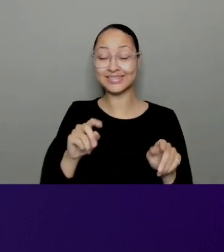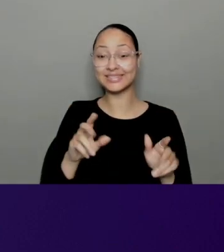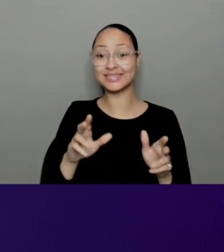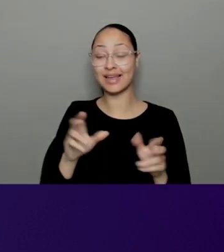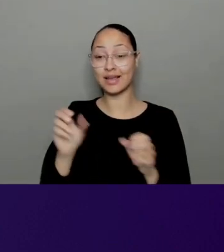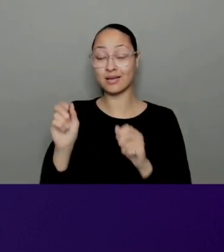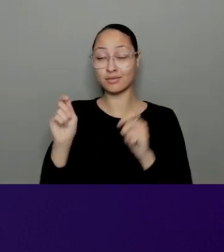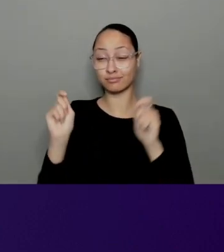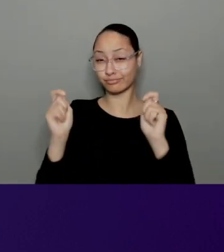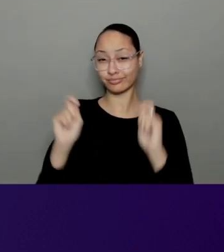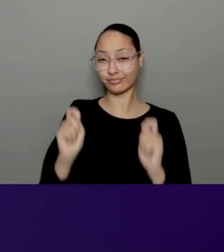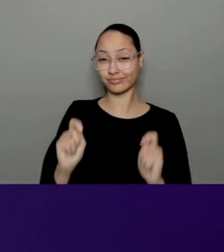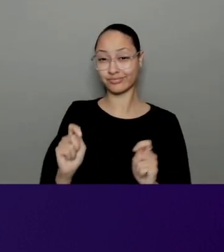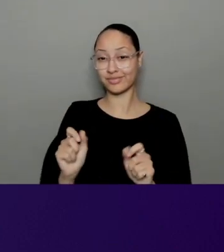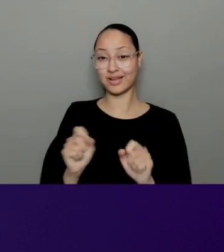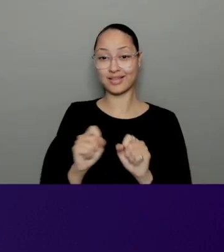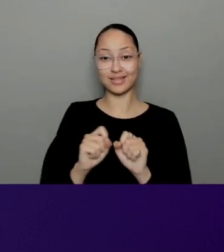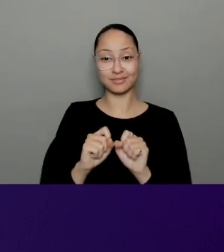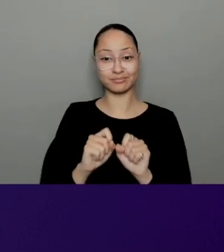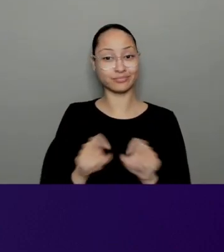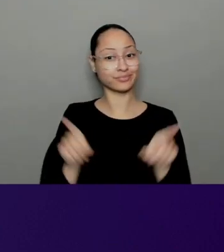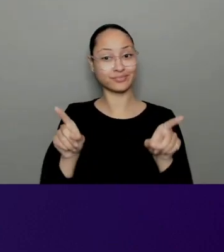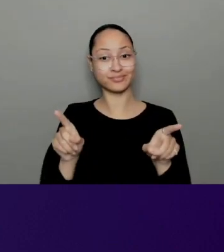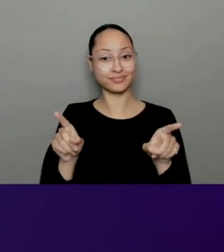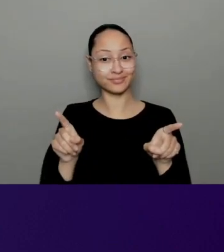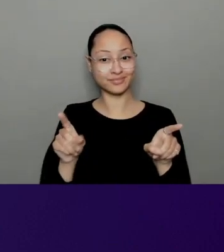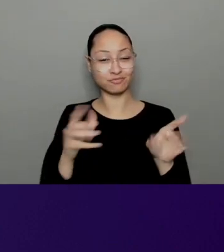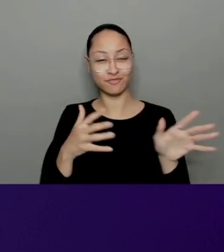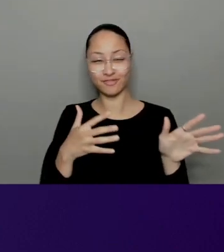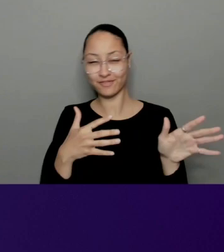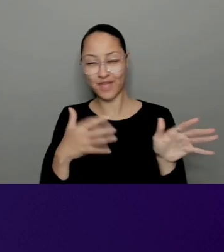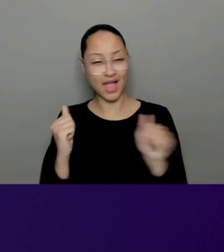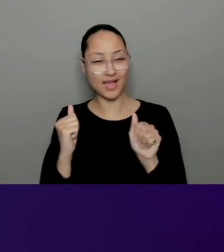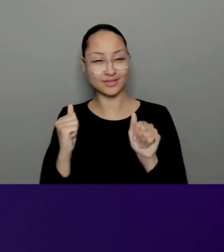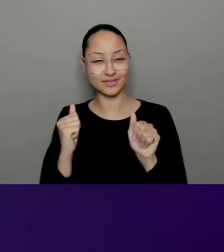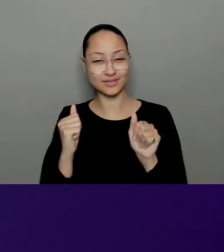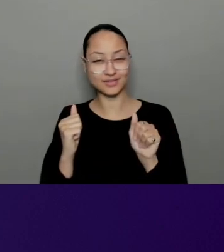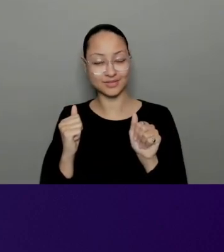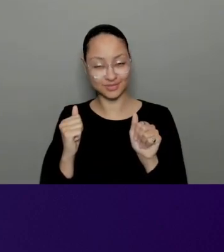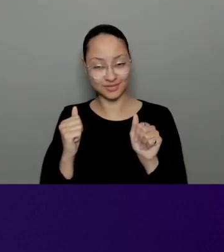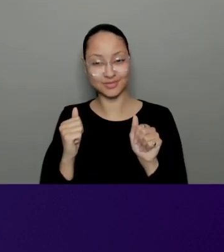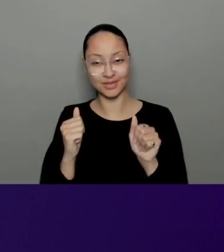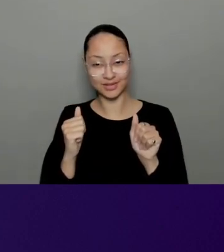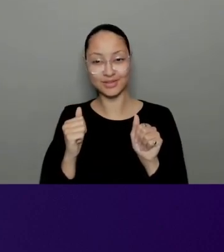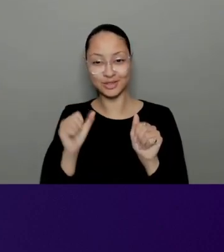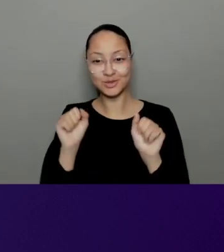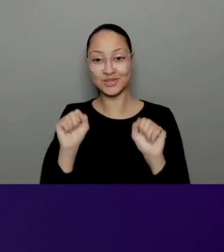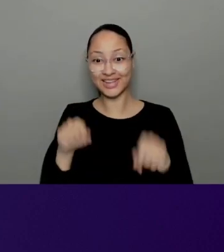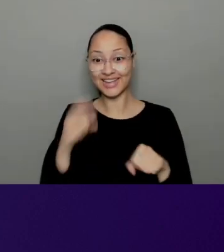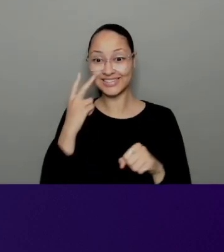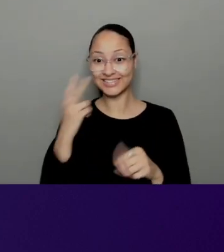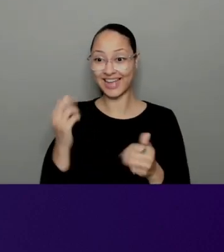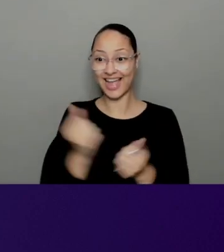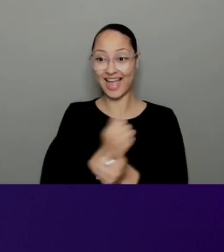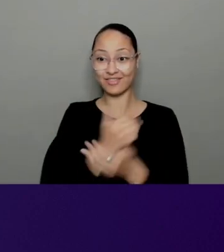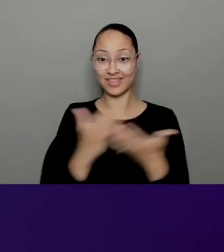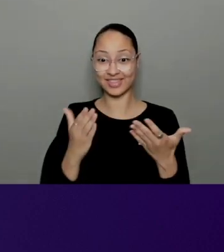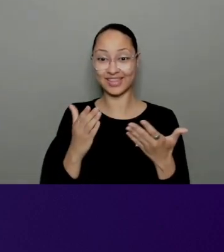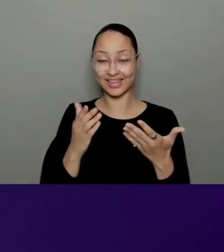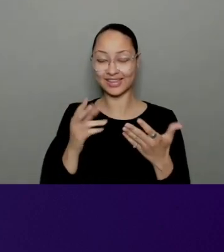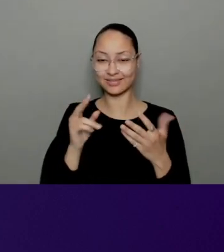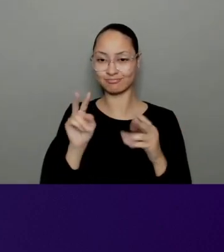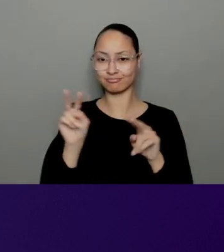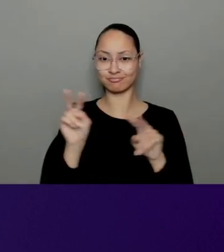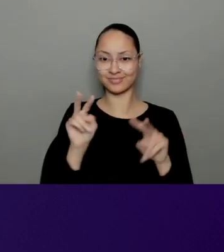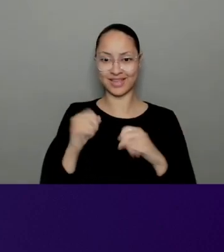and deliver it to the front end very quickly. So you could see all of this being defined as infrastructure as code using